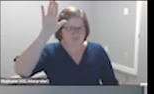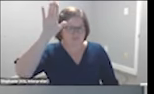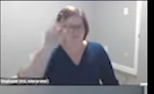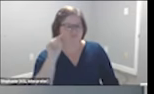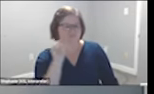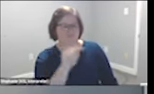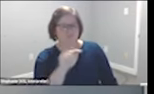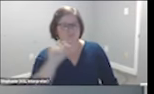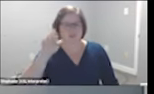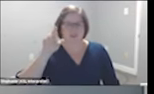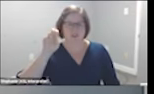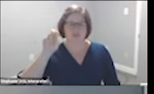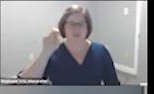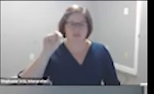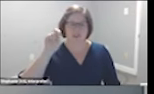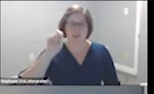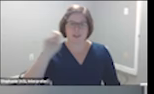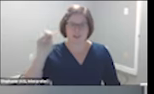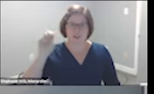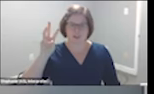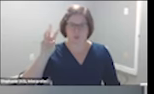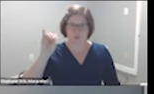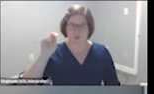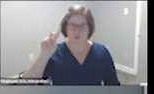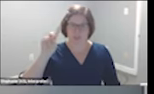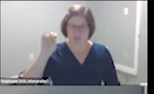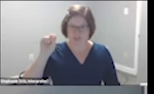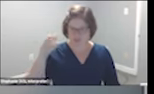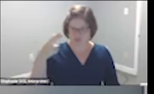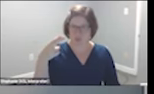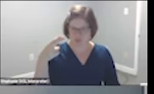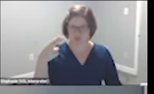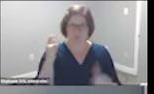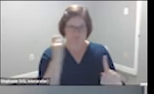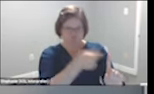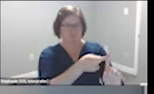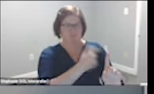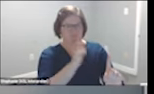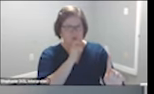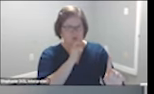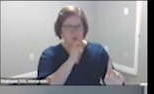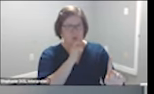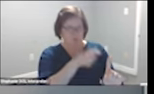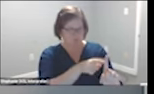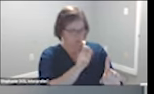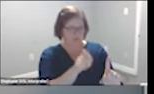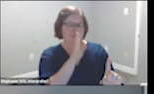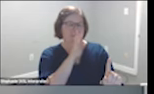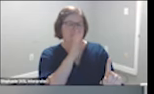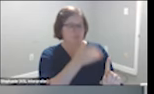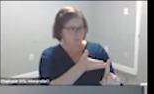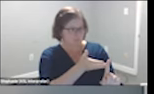call on Renee Windish. Renee, if you are there, I have just granted you microphone access, so if you're with us, Renee, please feel